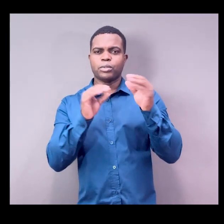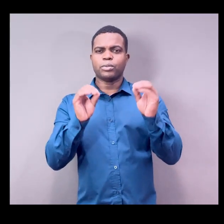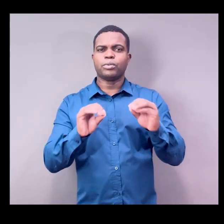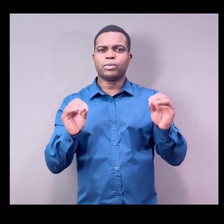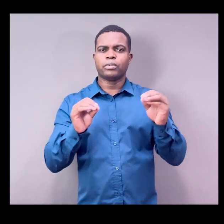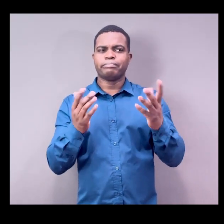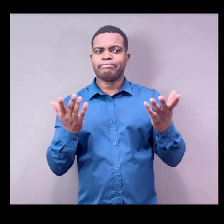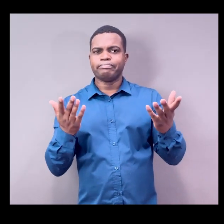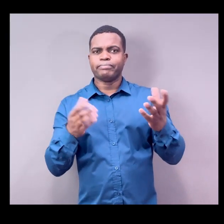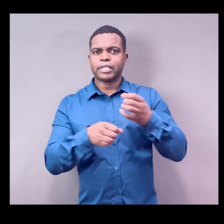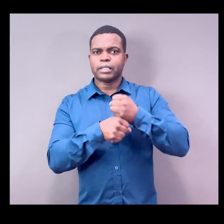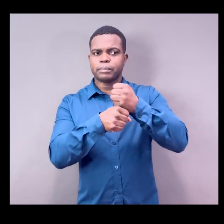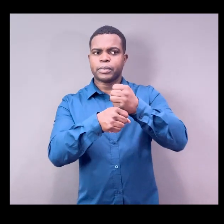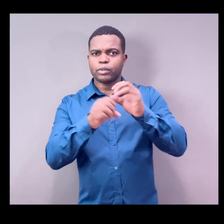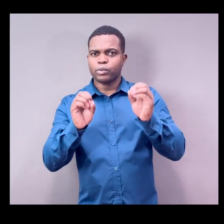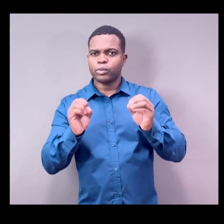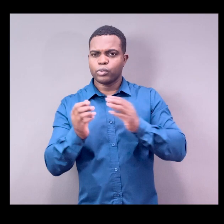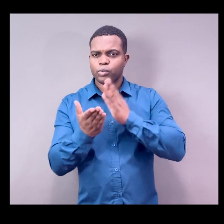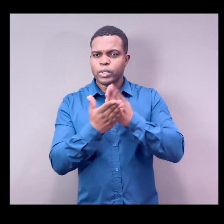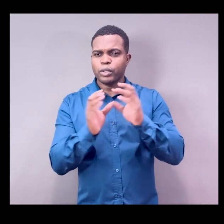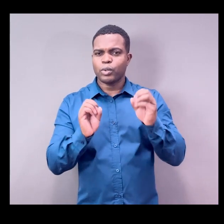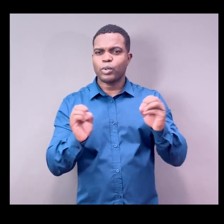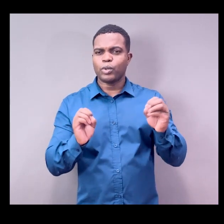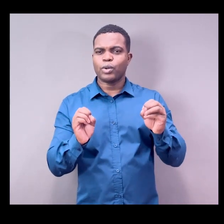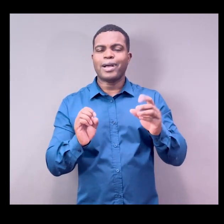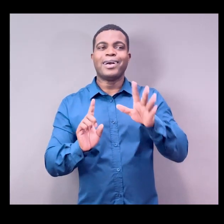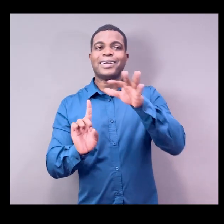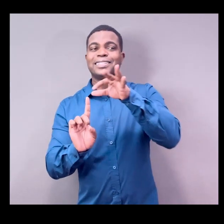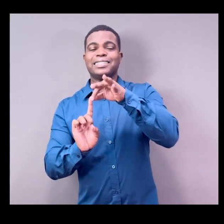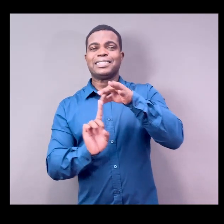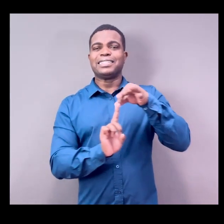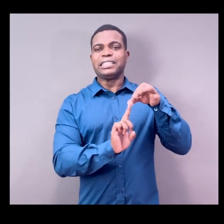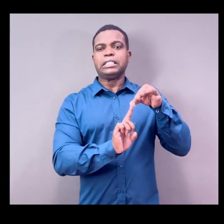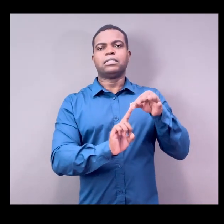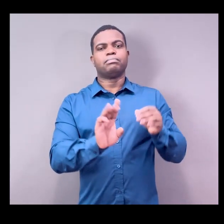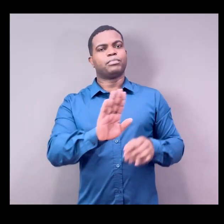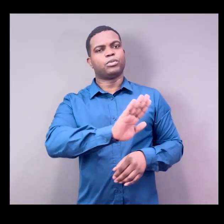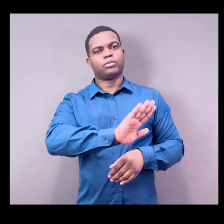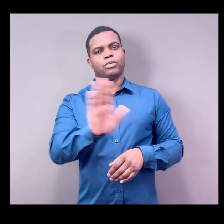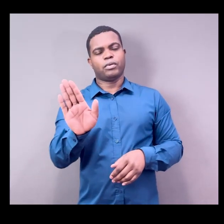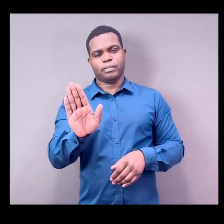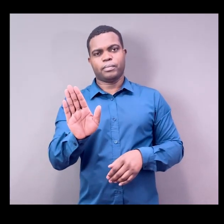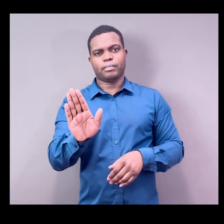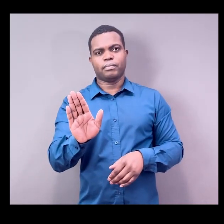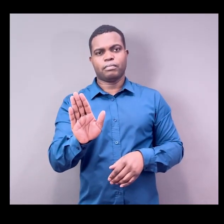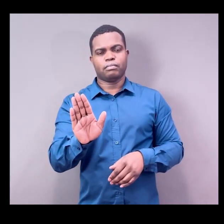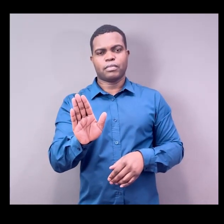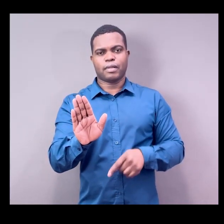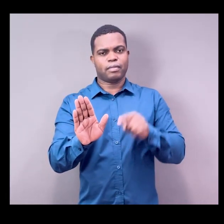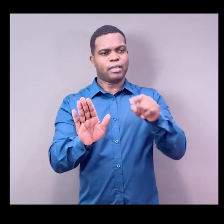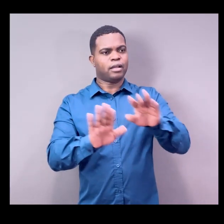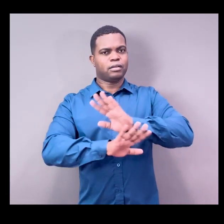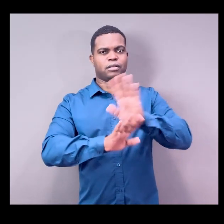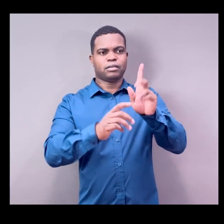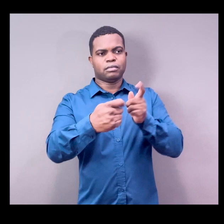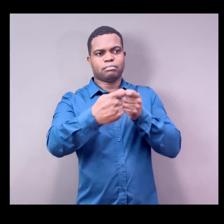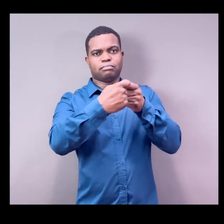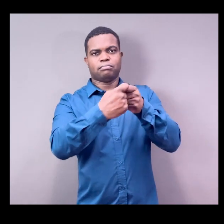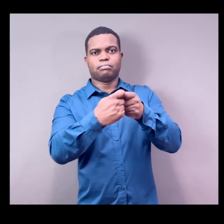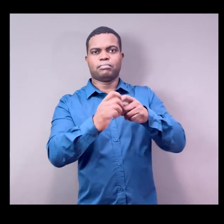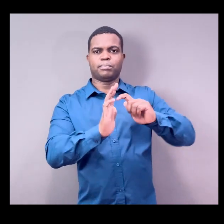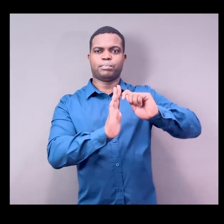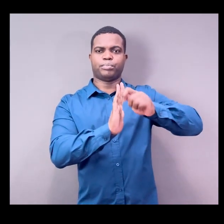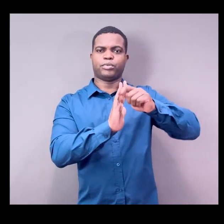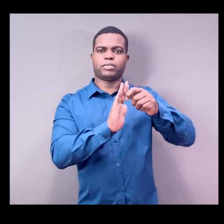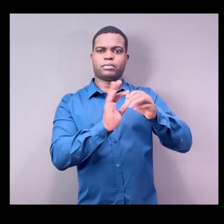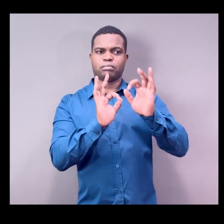a particular community to be represented. We just want them to be represented. We really don't need their engagement. That is